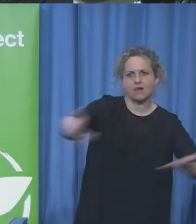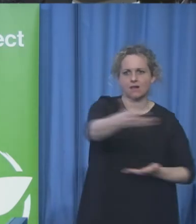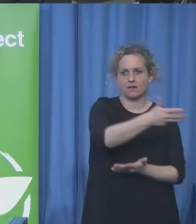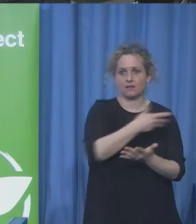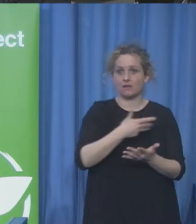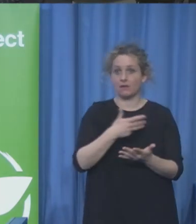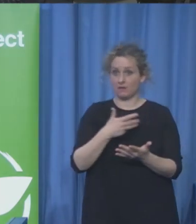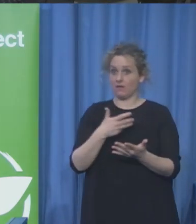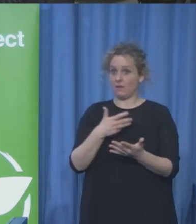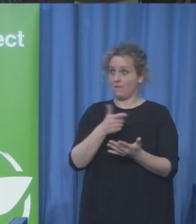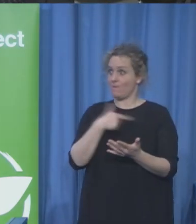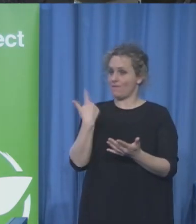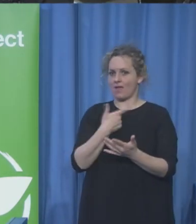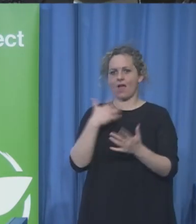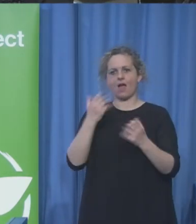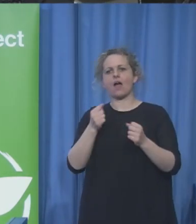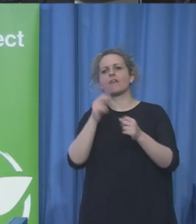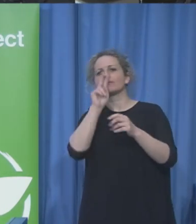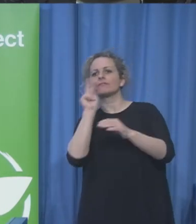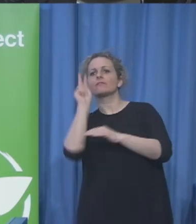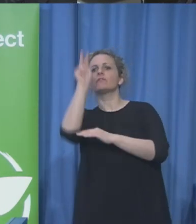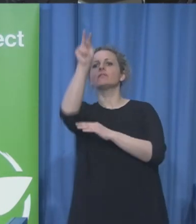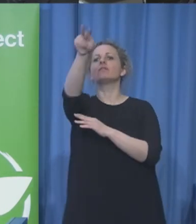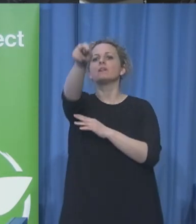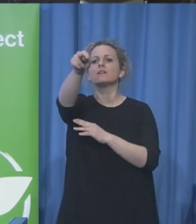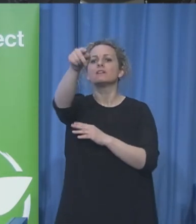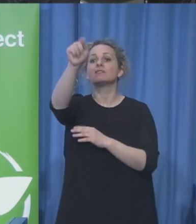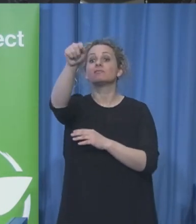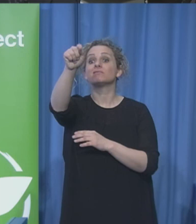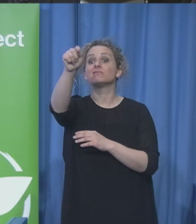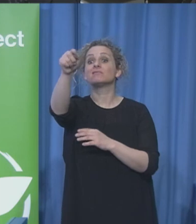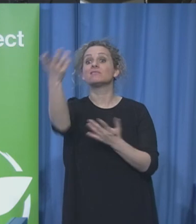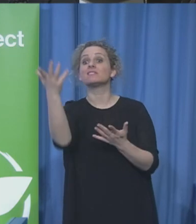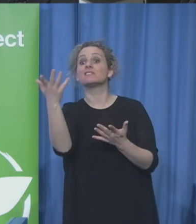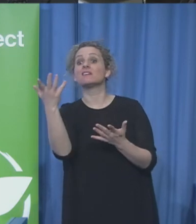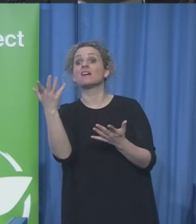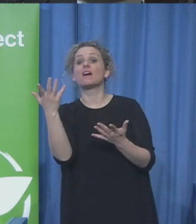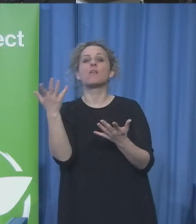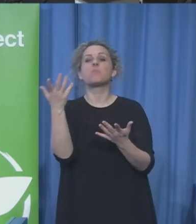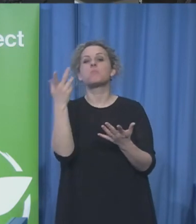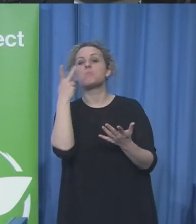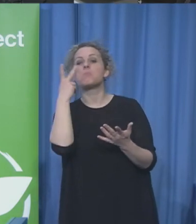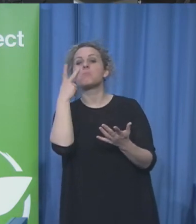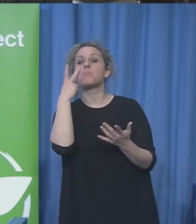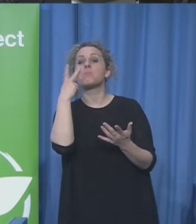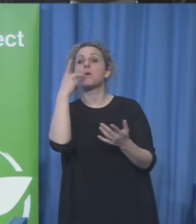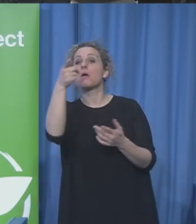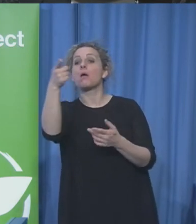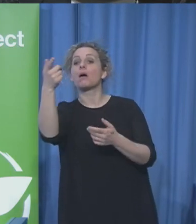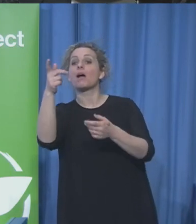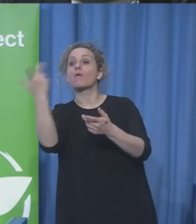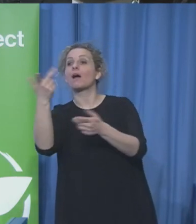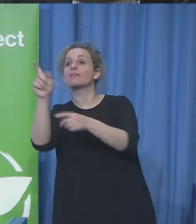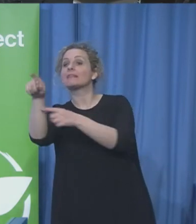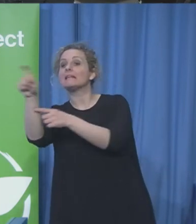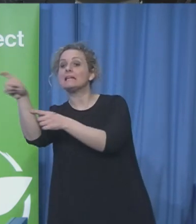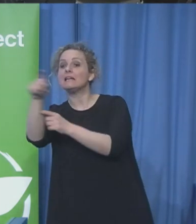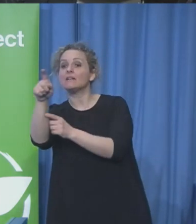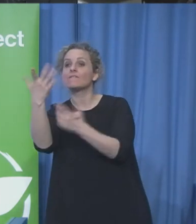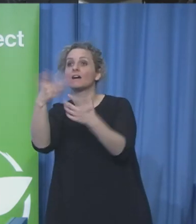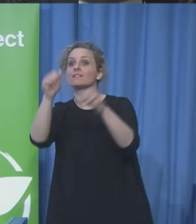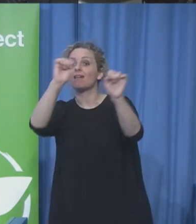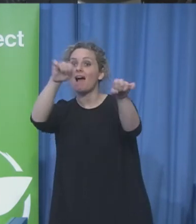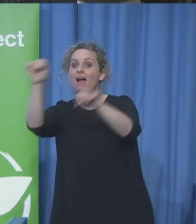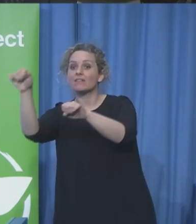have decided to fight. With everything we have got, we must continue to break down those